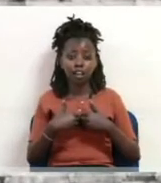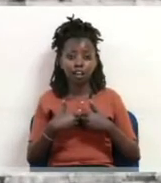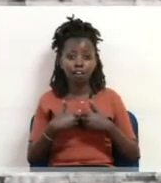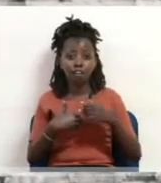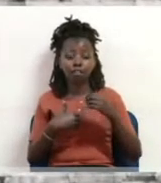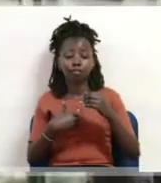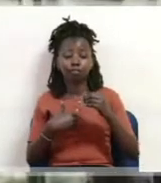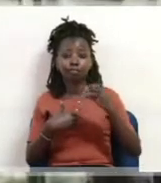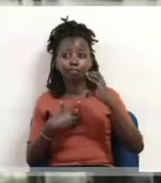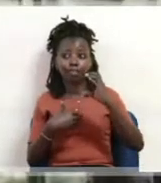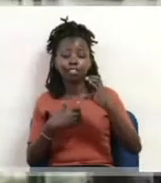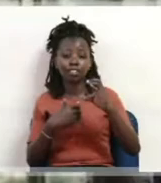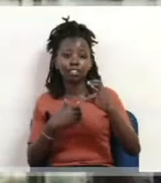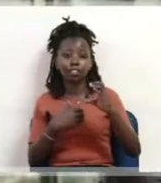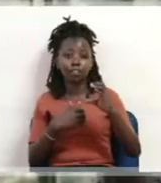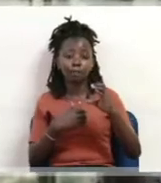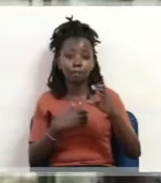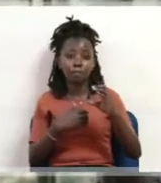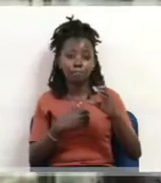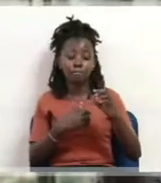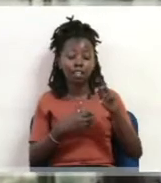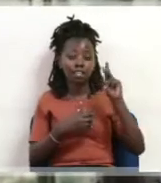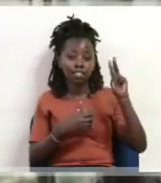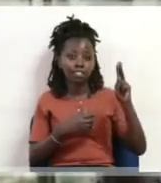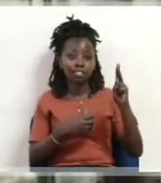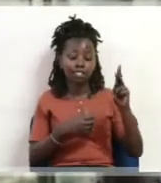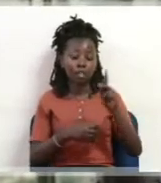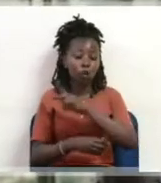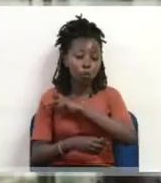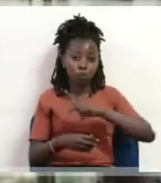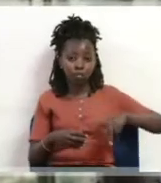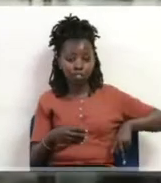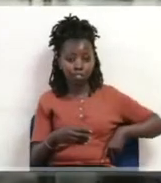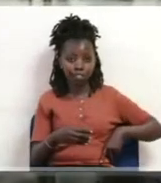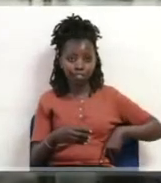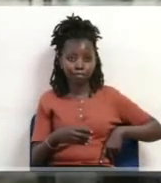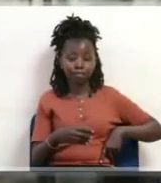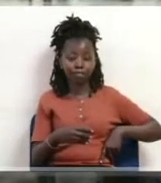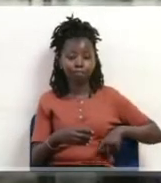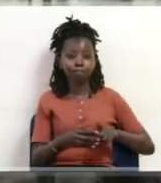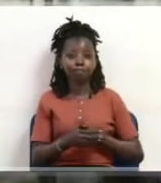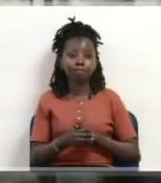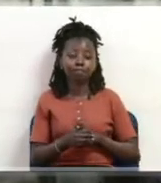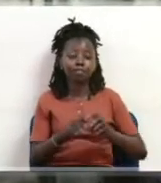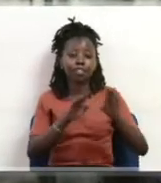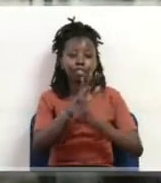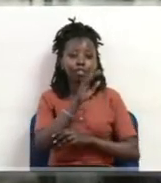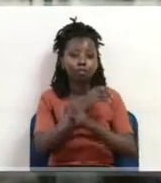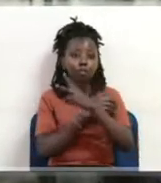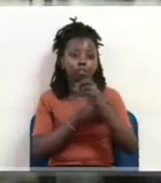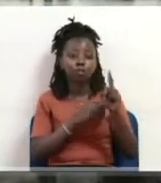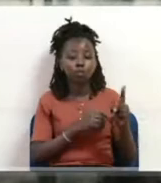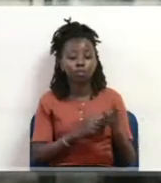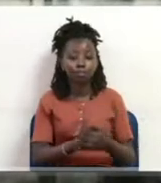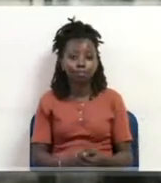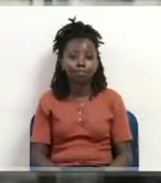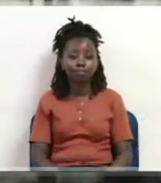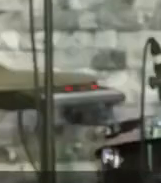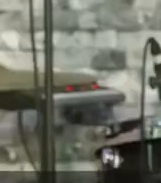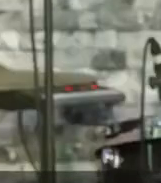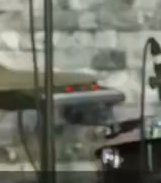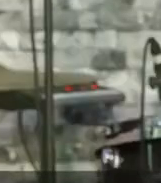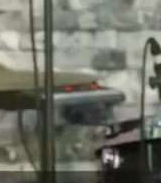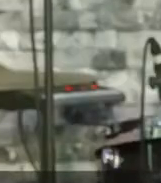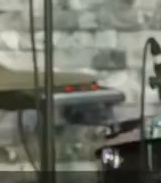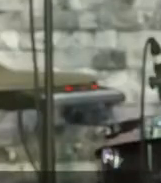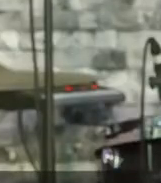wicked past. 2 Kings 21, 10 to 12. And the Lord spoke by his servant, the